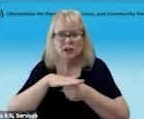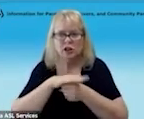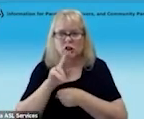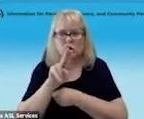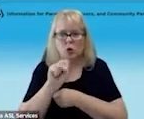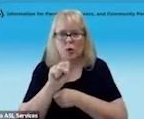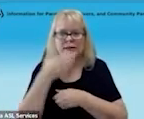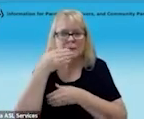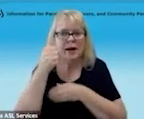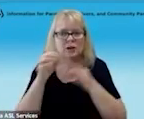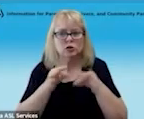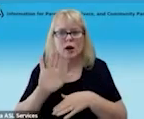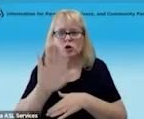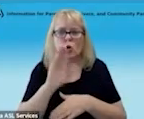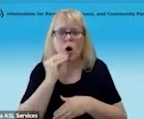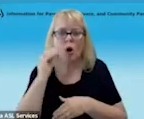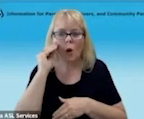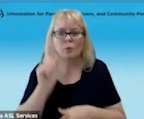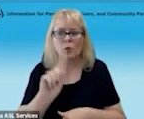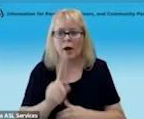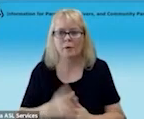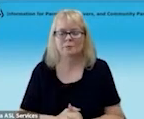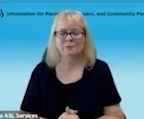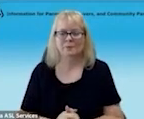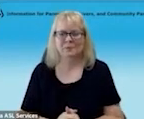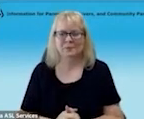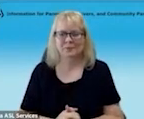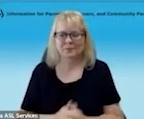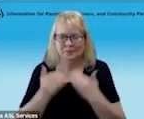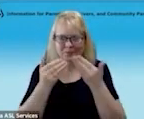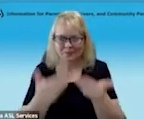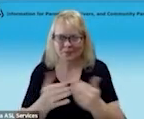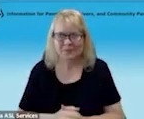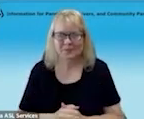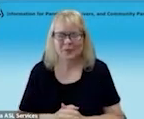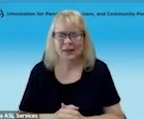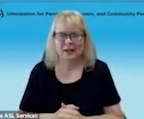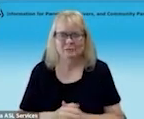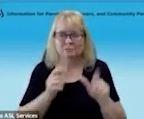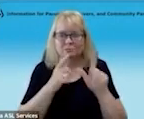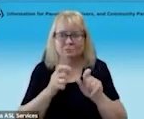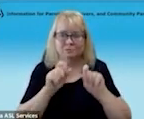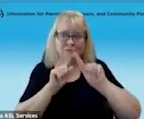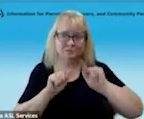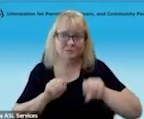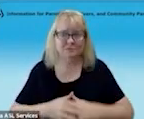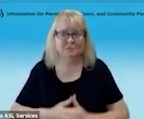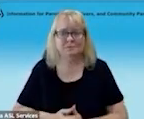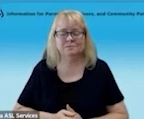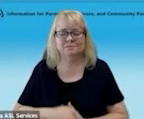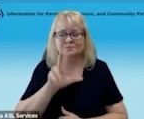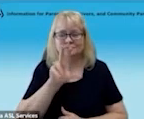Please use your computer, cell phone, or other device to tell us what region in the U.S.